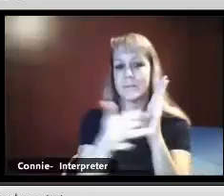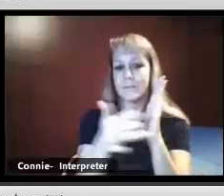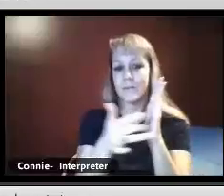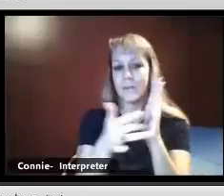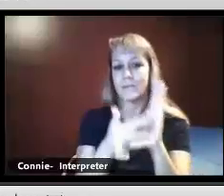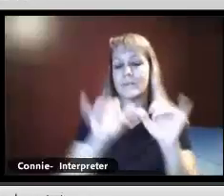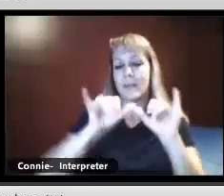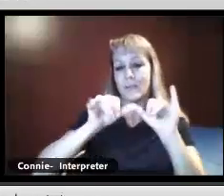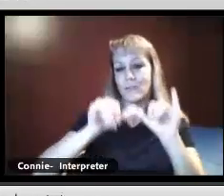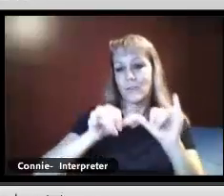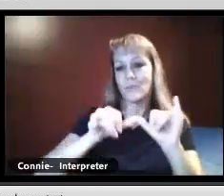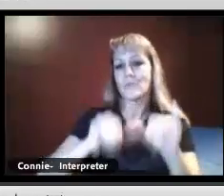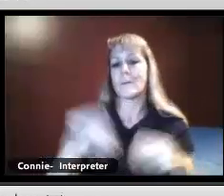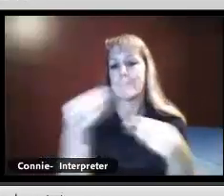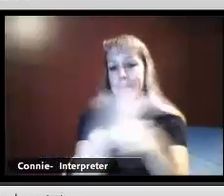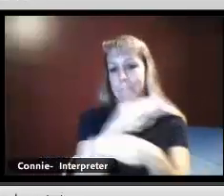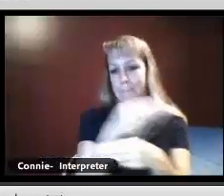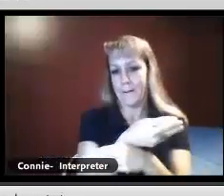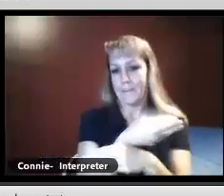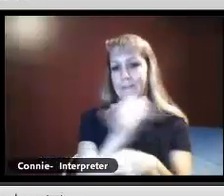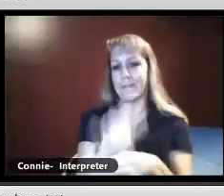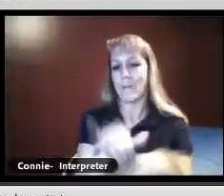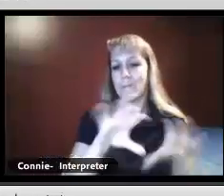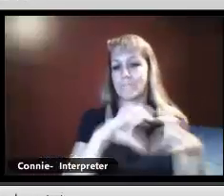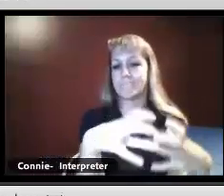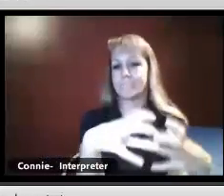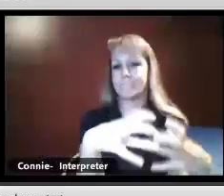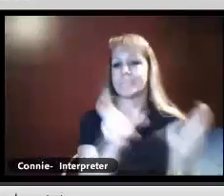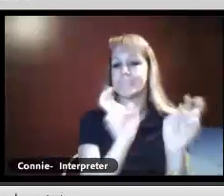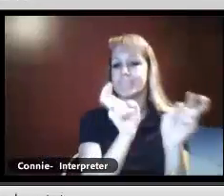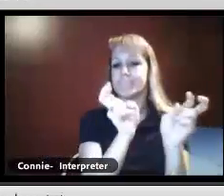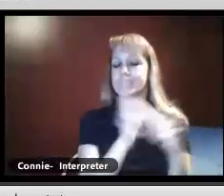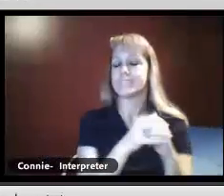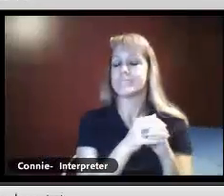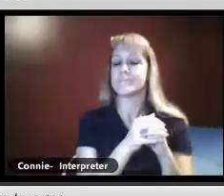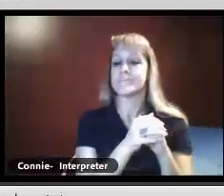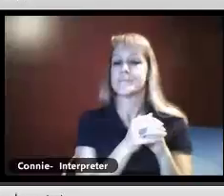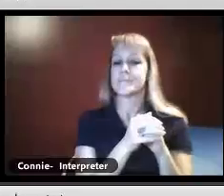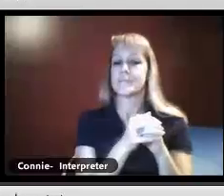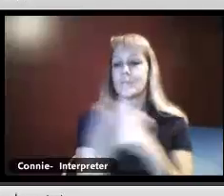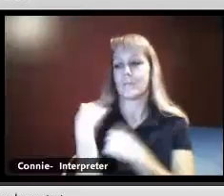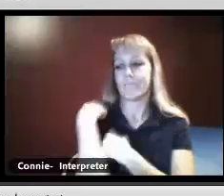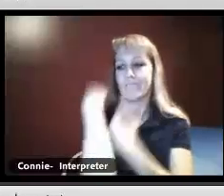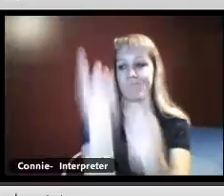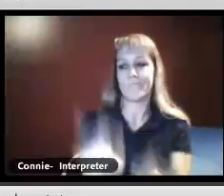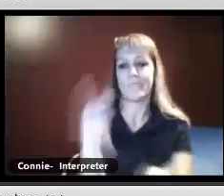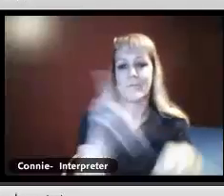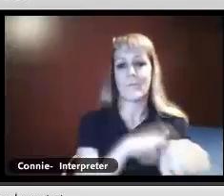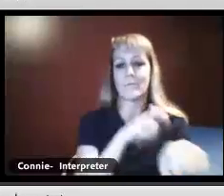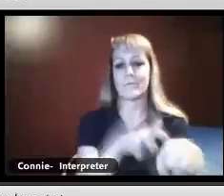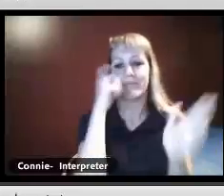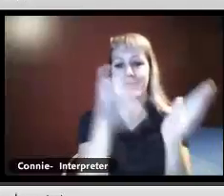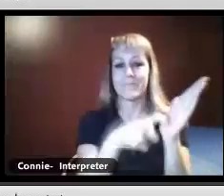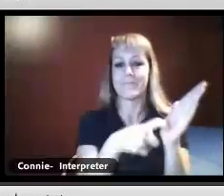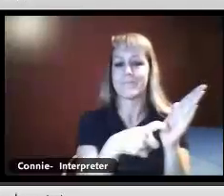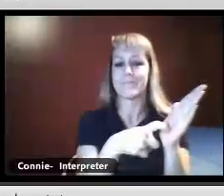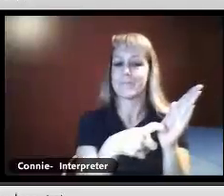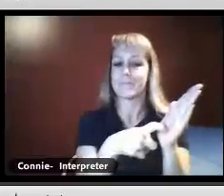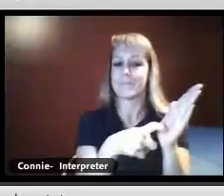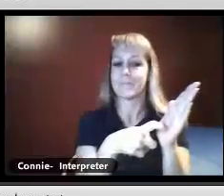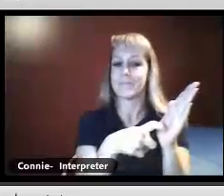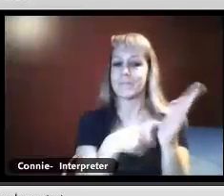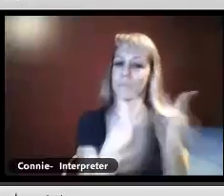engineering, and math are a group of subjects that have for quite a long time been recognized as